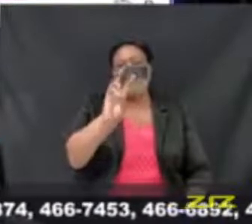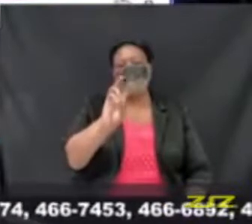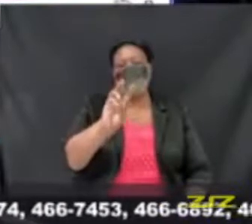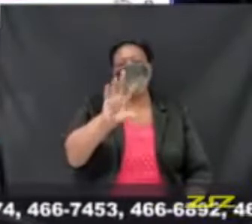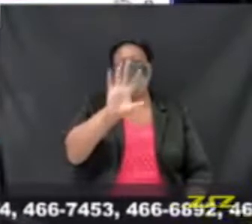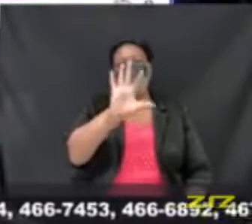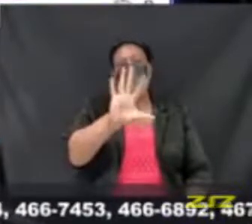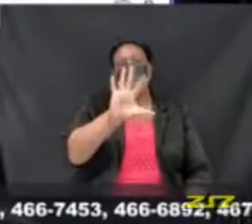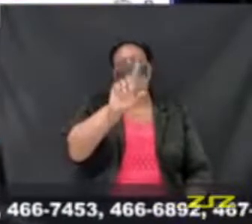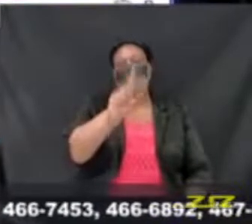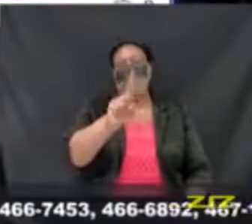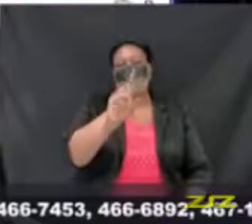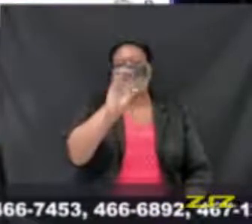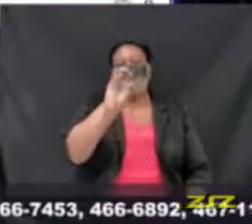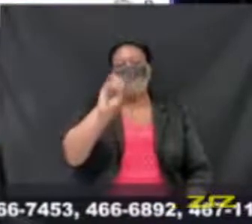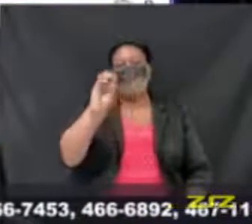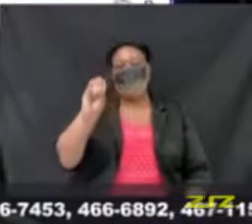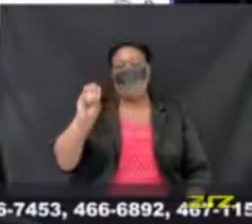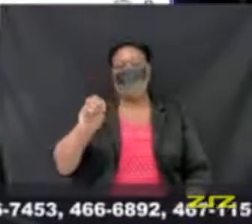1-869-466-5100.